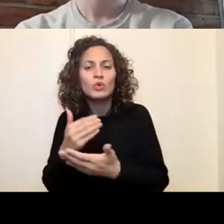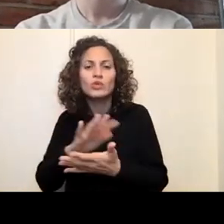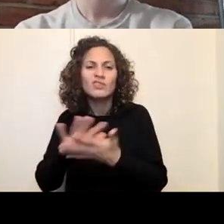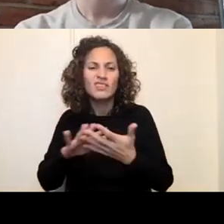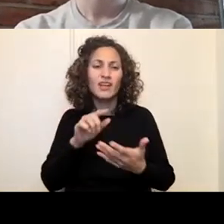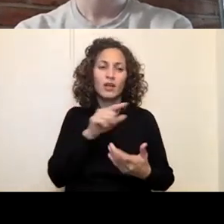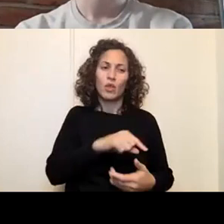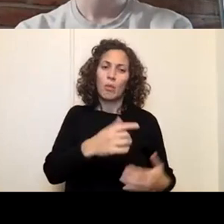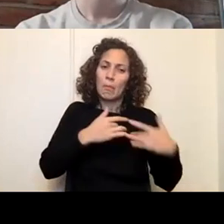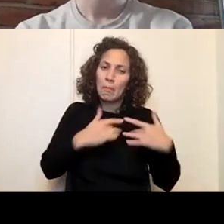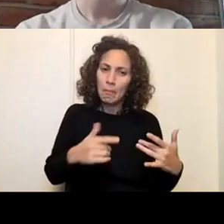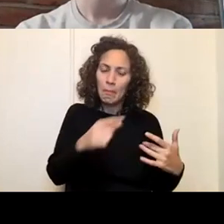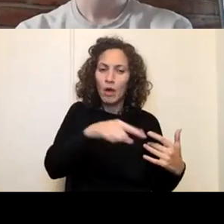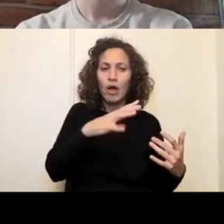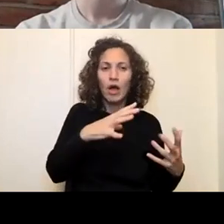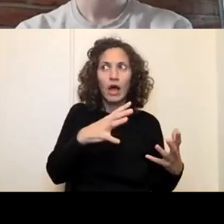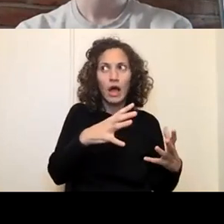a lot